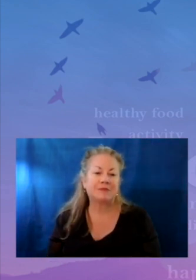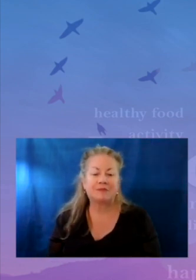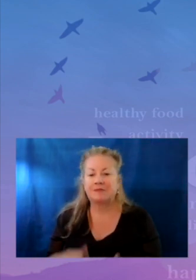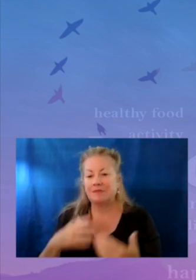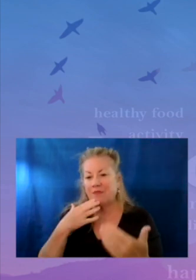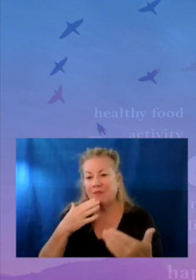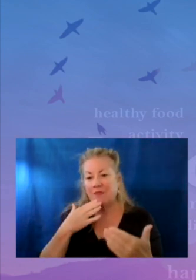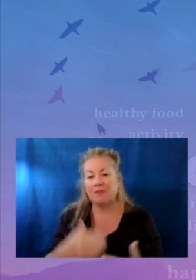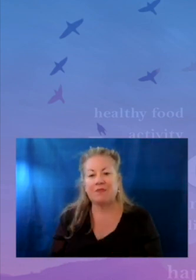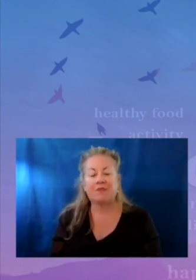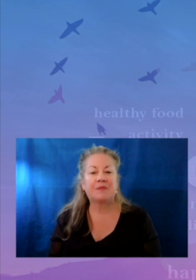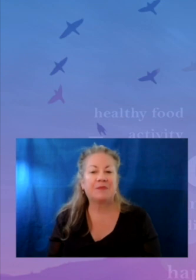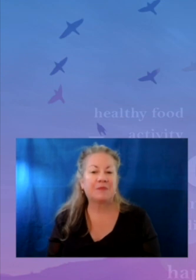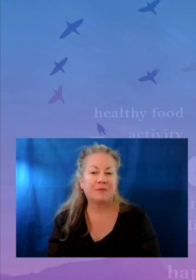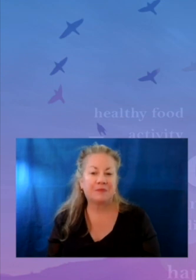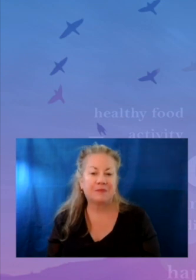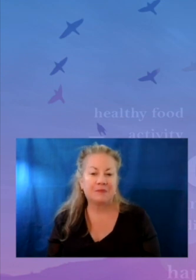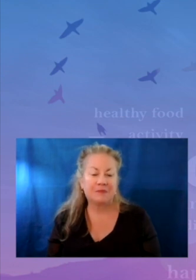Thank you.